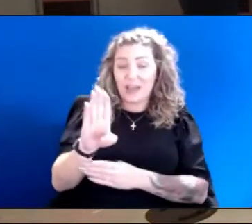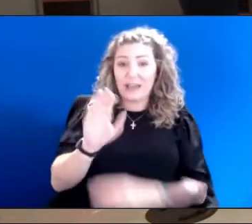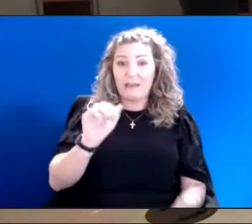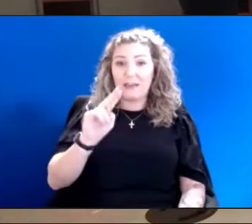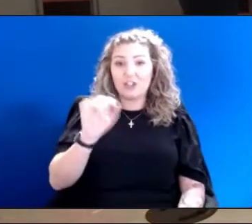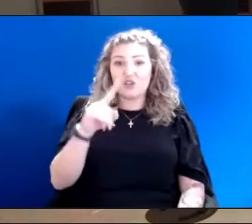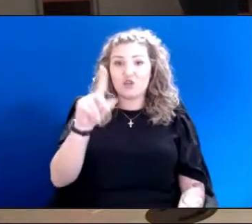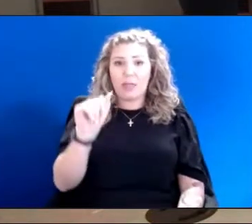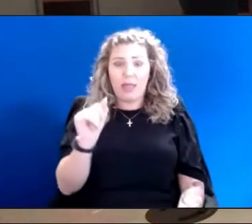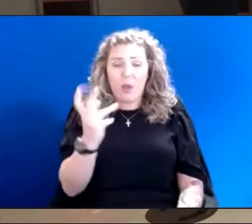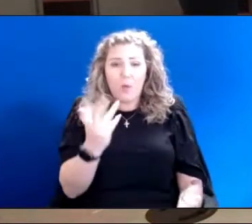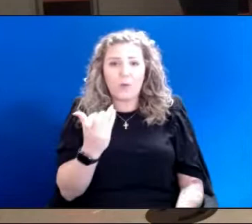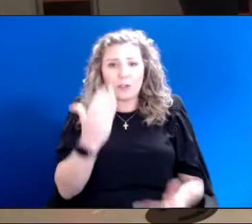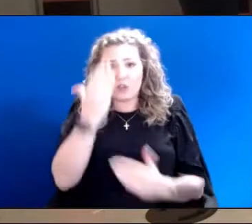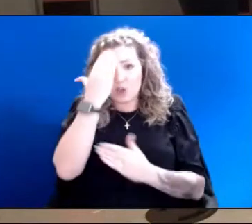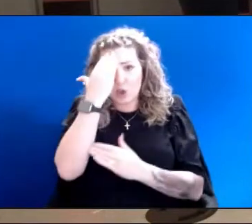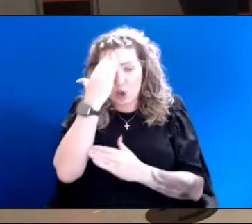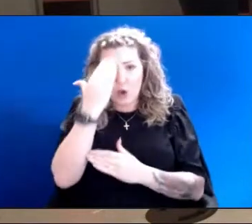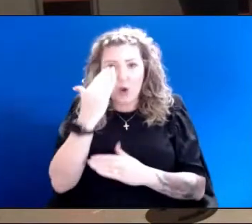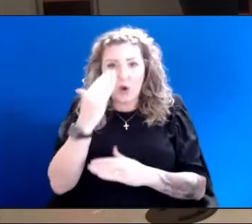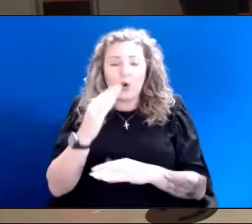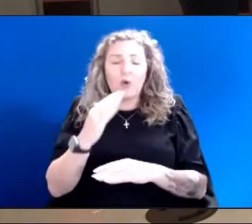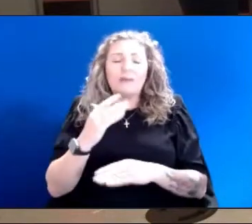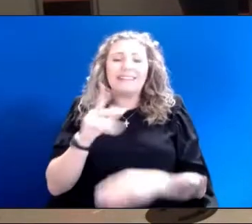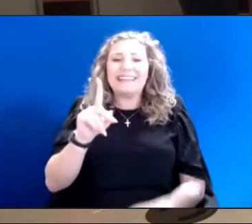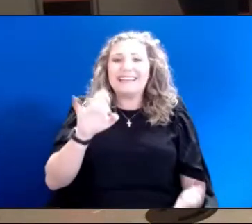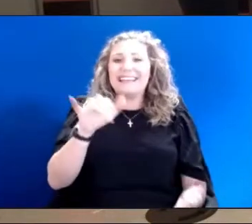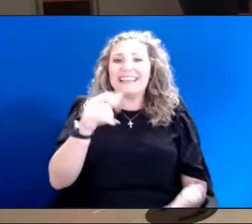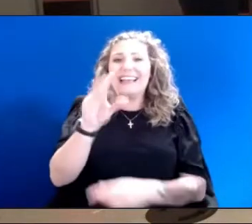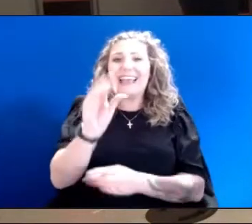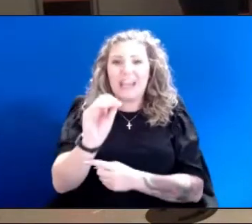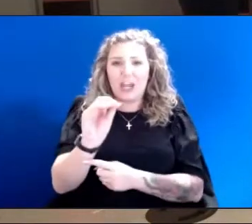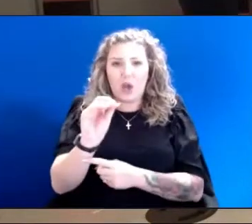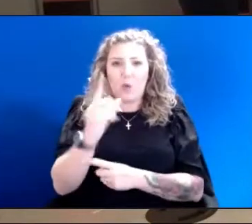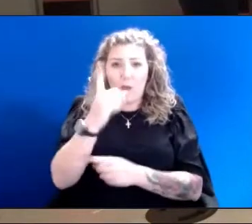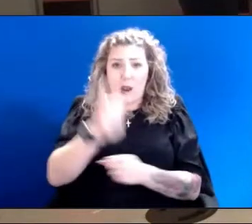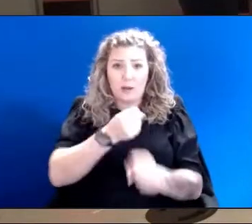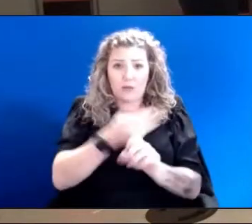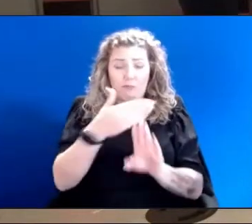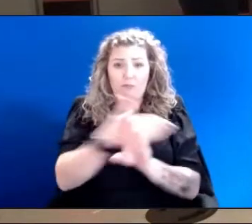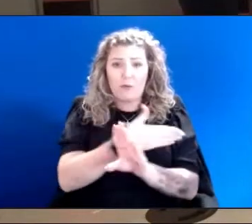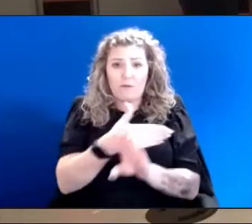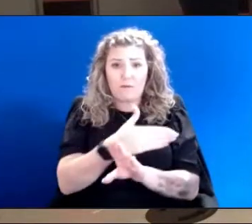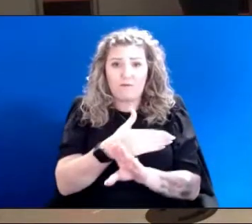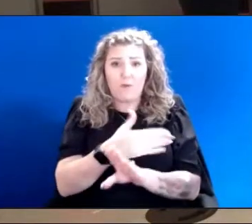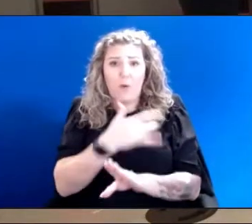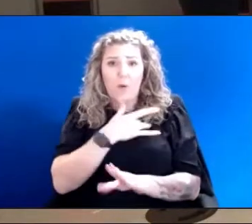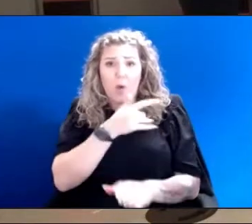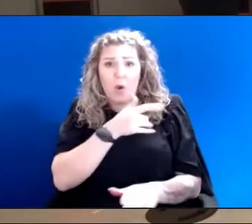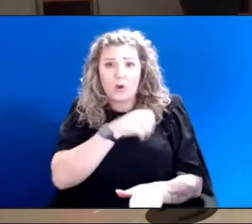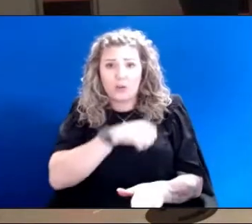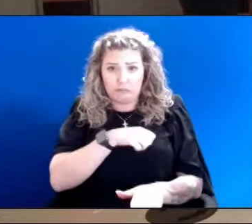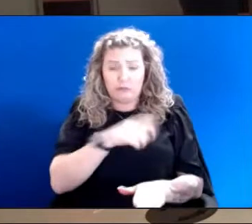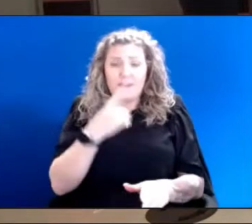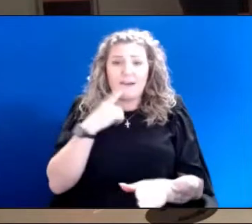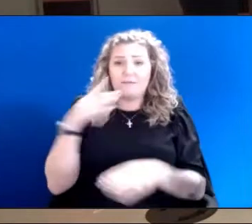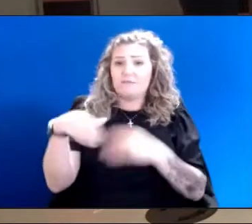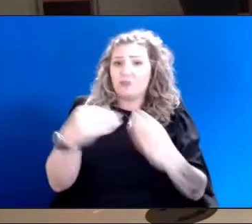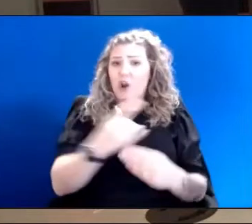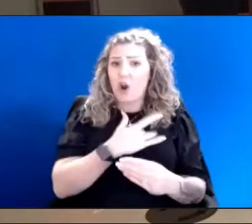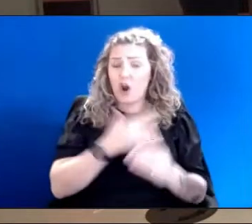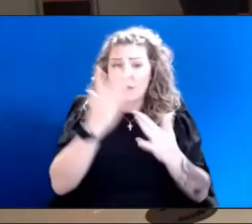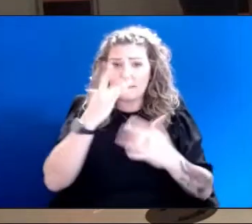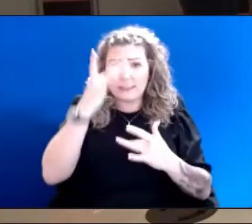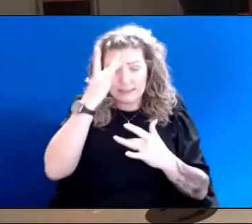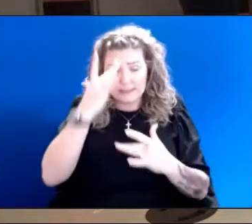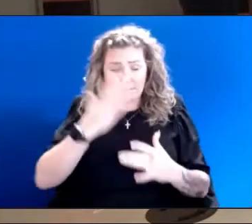to know, I was on keto for a year before my bypass surgery. I have genetic heart disease. My question is, could the keto